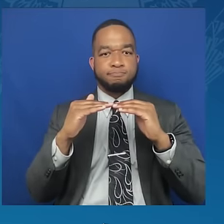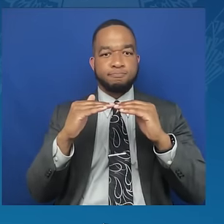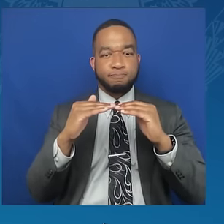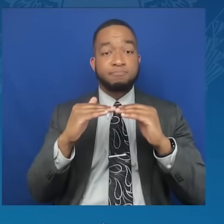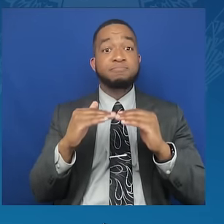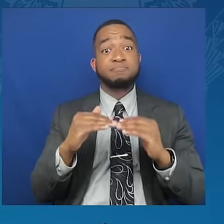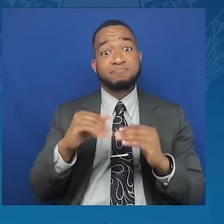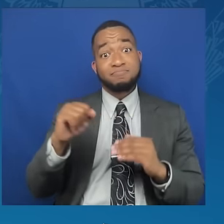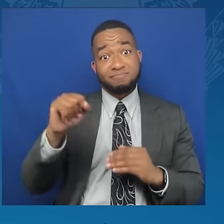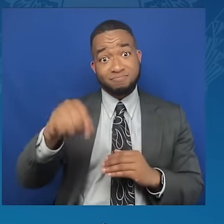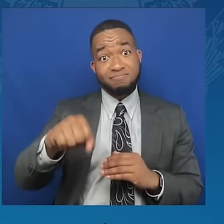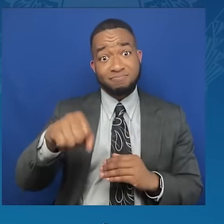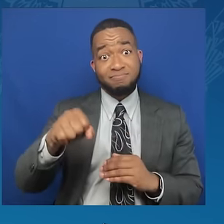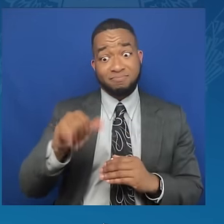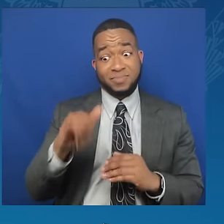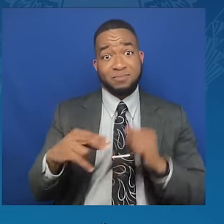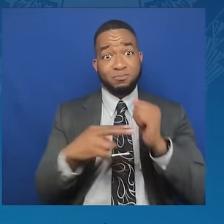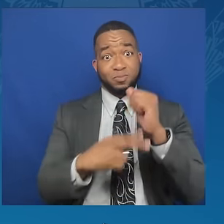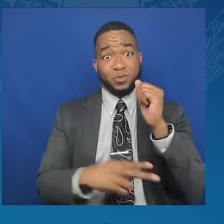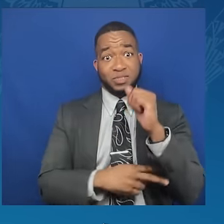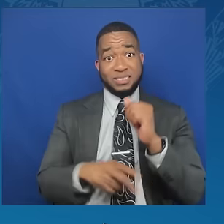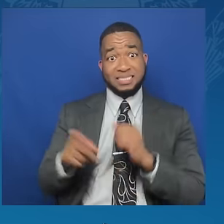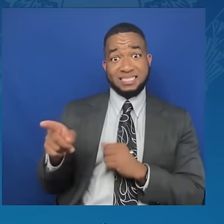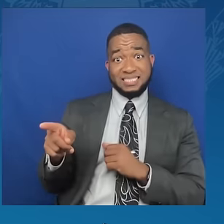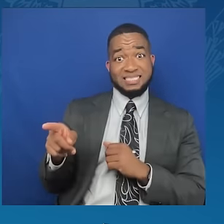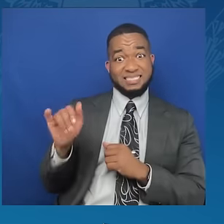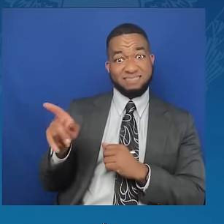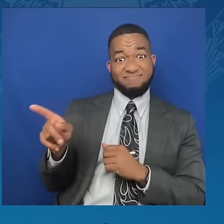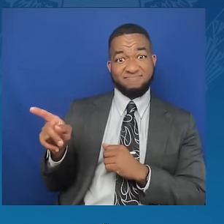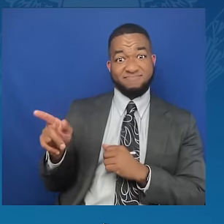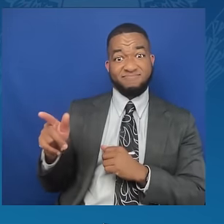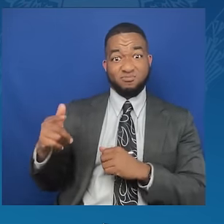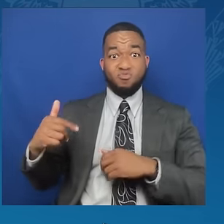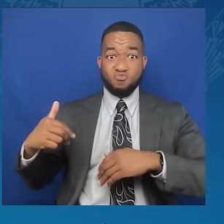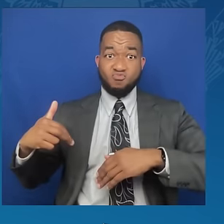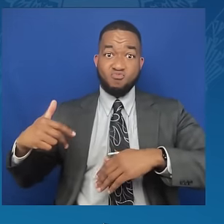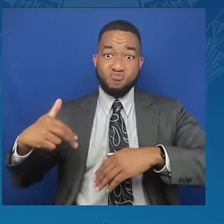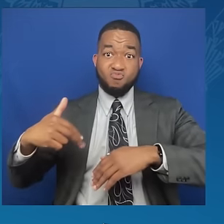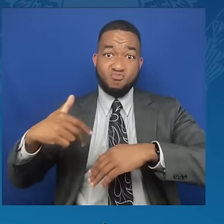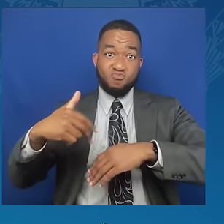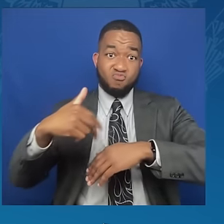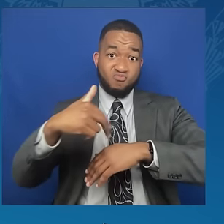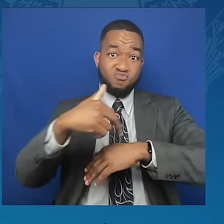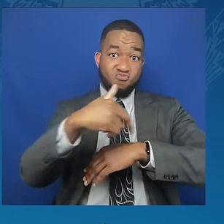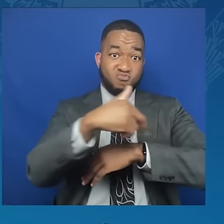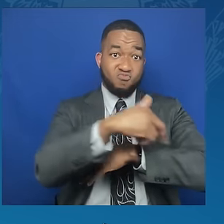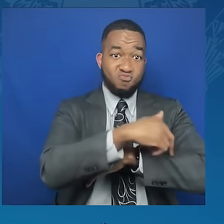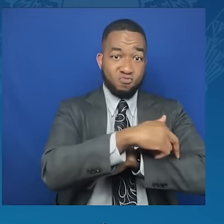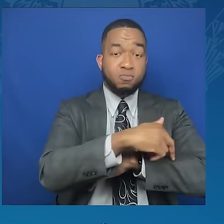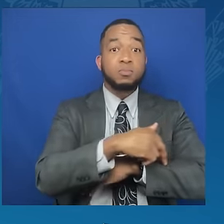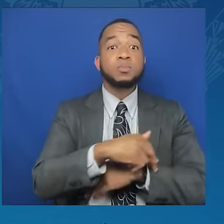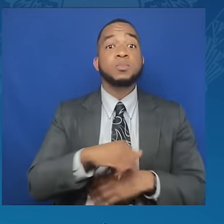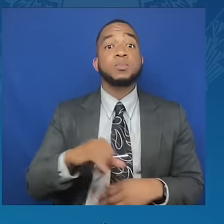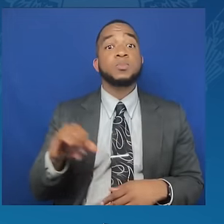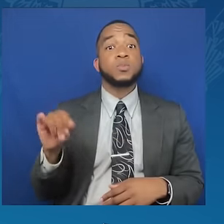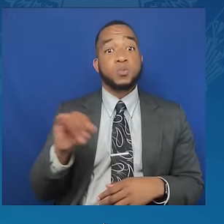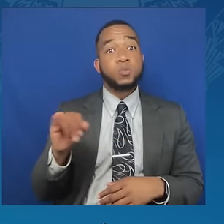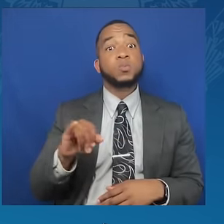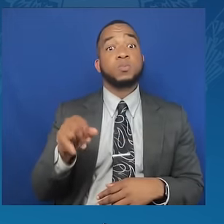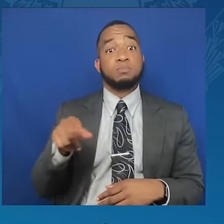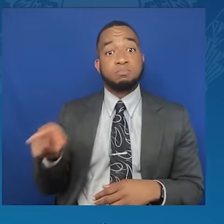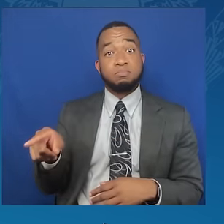bridge. And in so doing, they also built a bridge. They brought together white Americans,